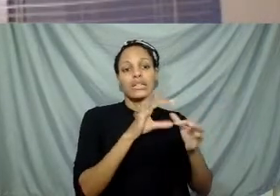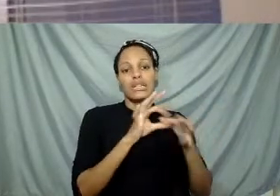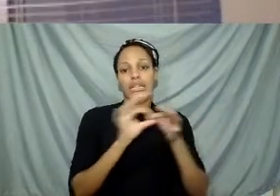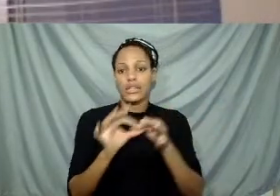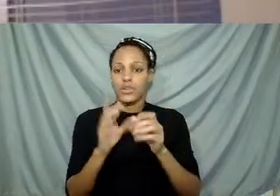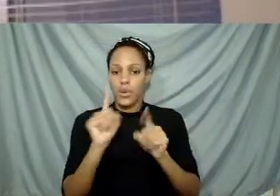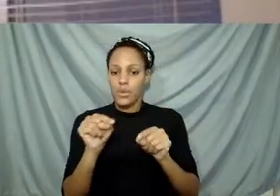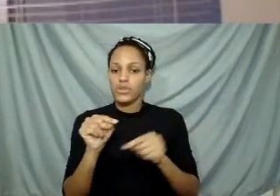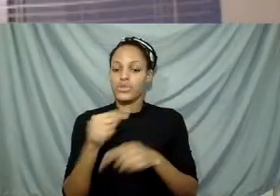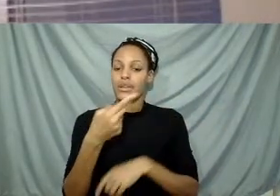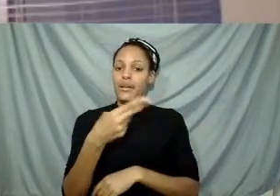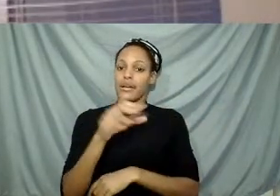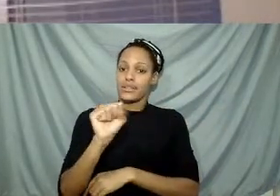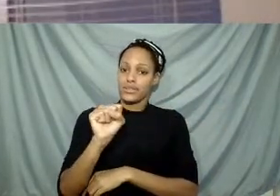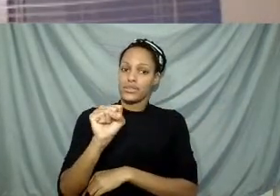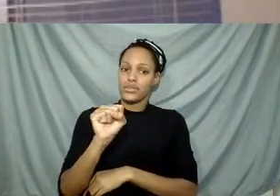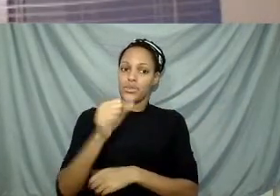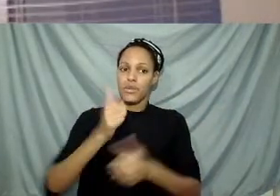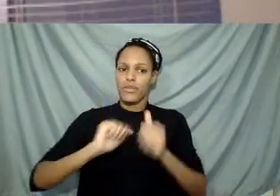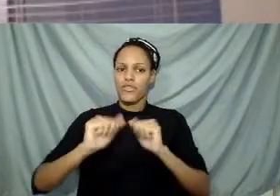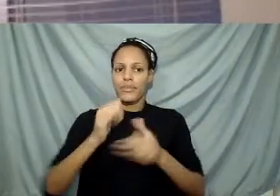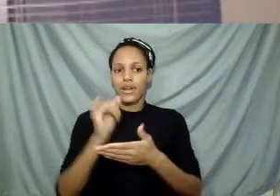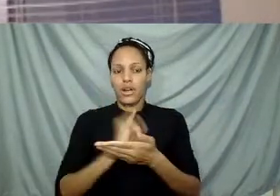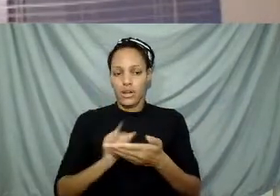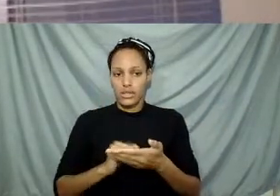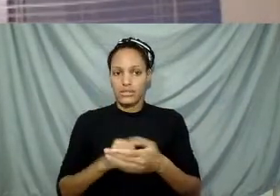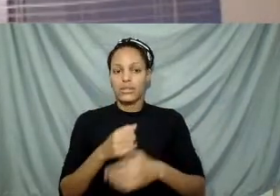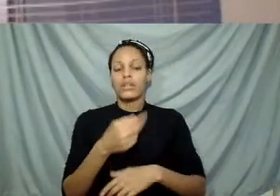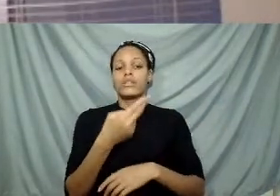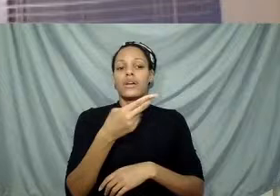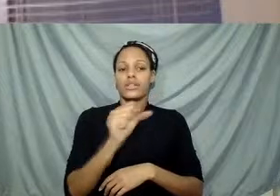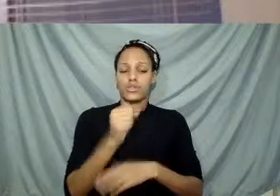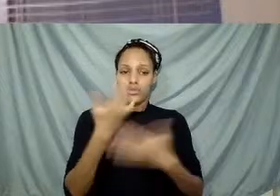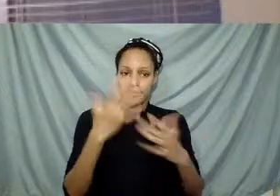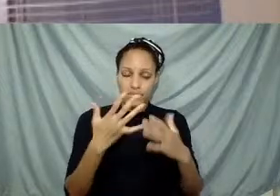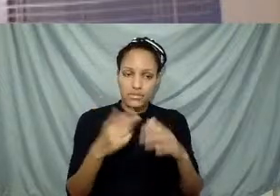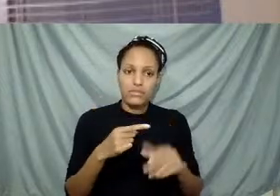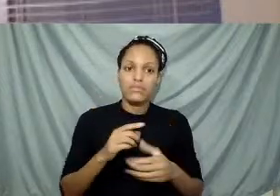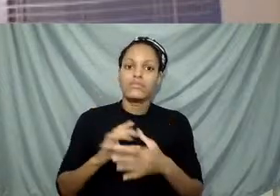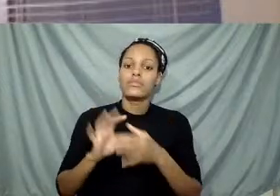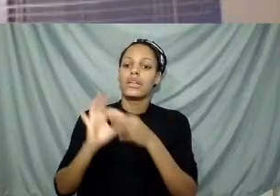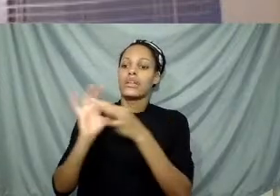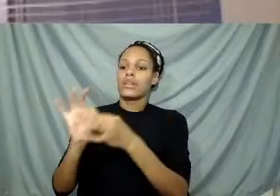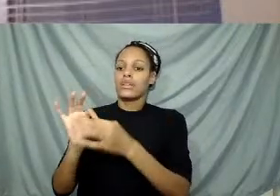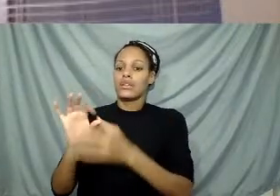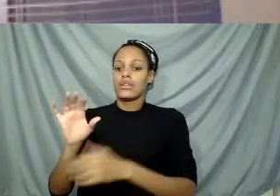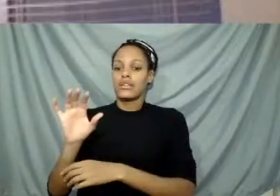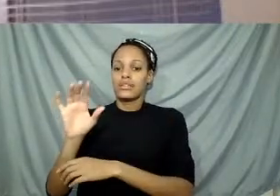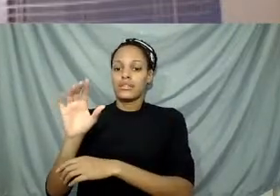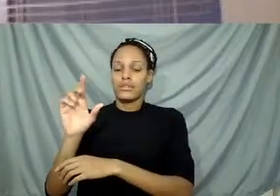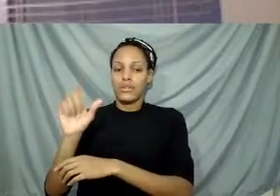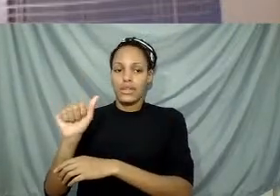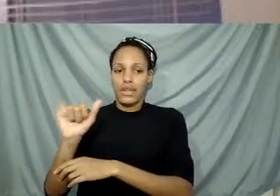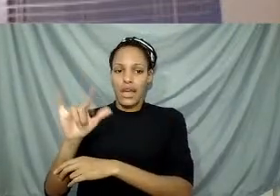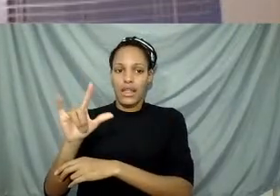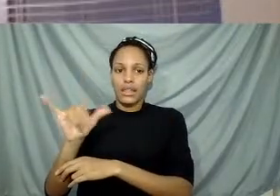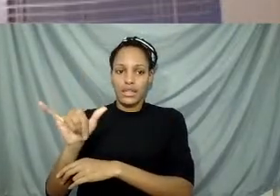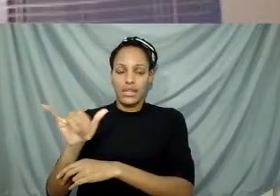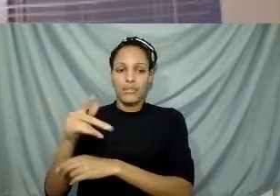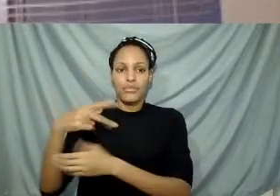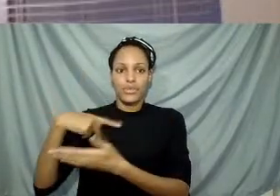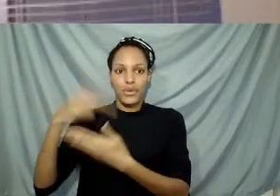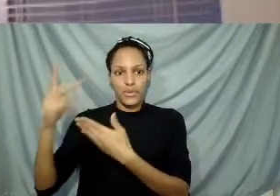Arts, then with the High School of Performing Arts, going into the Ailey program,